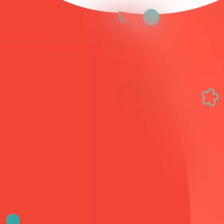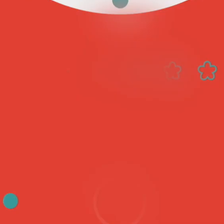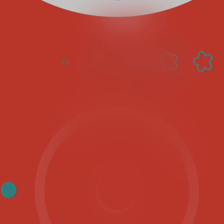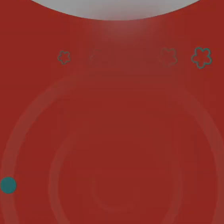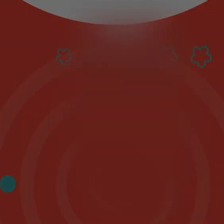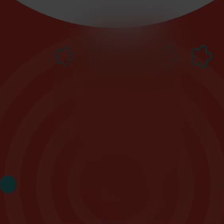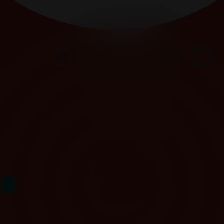om